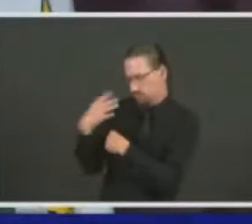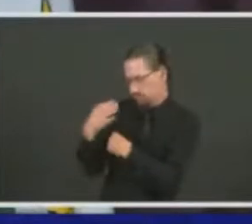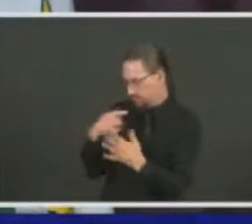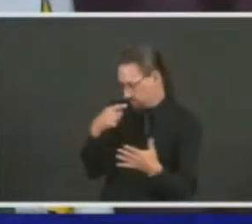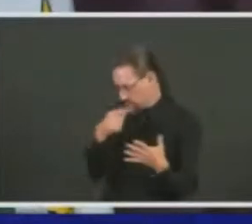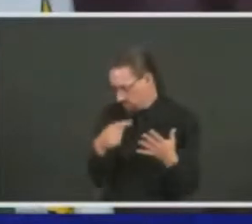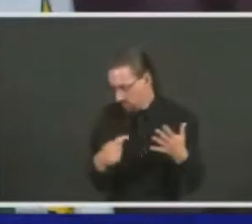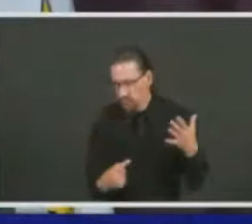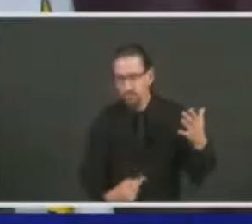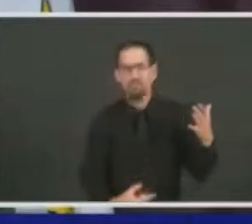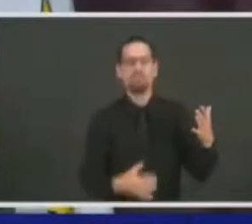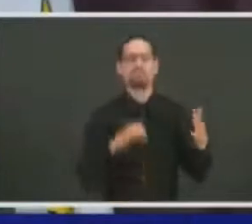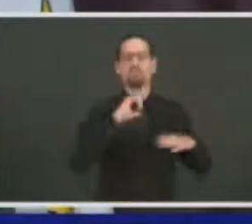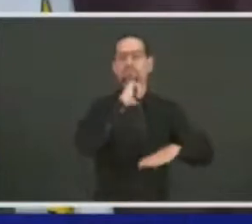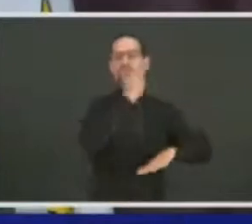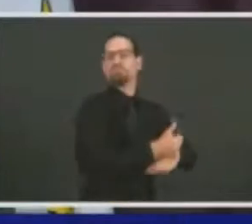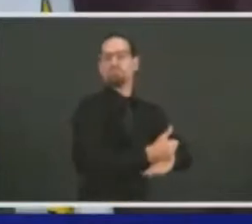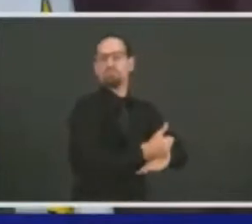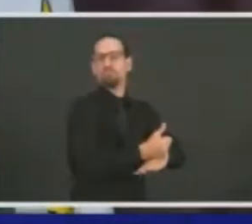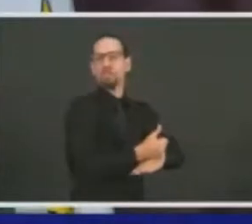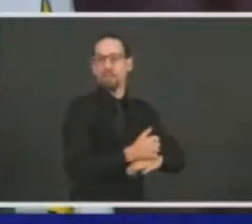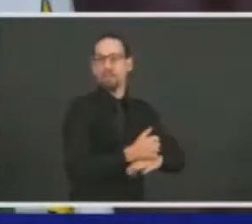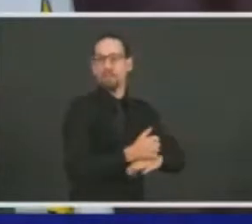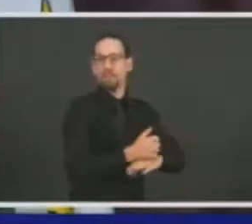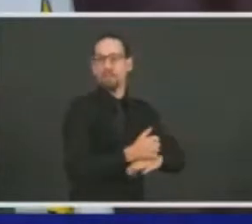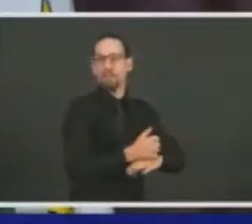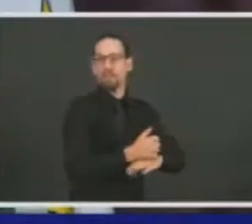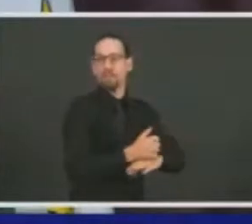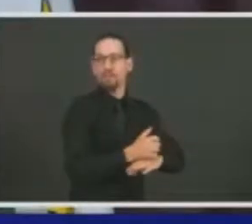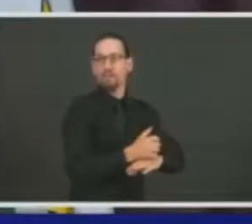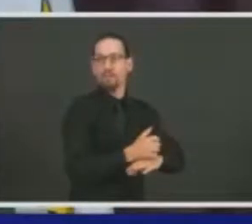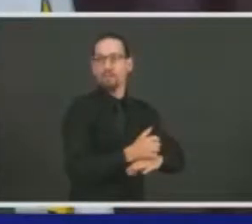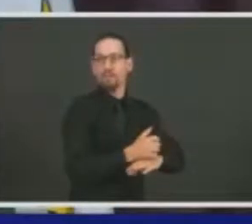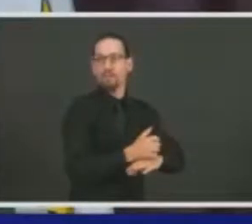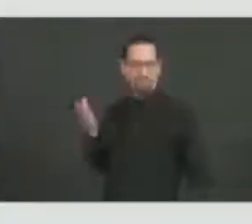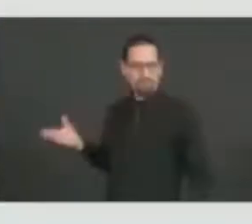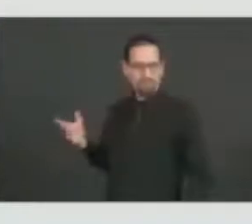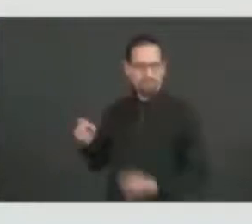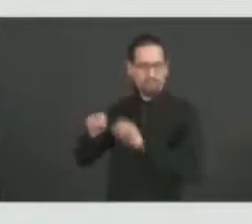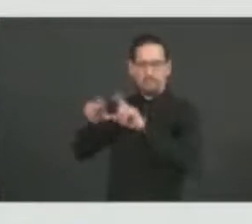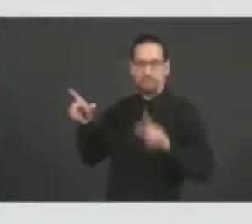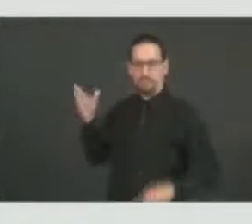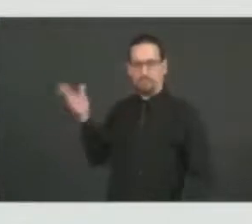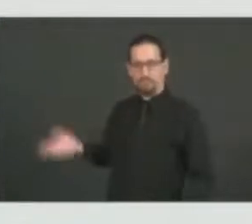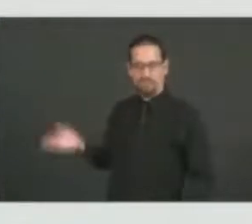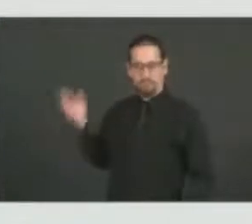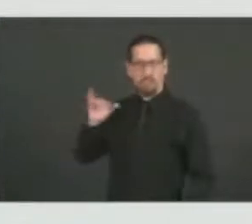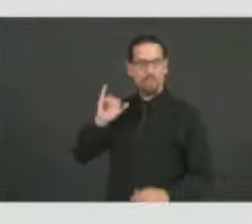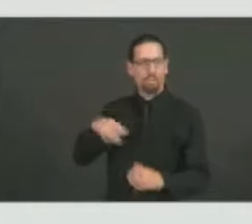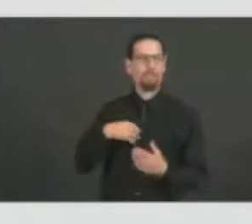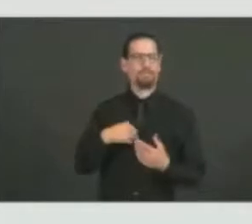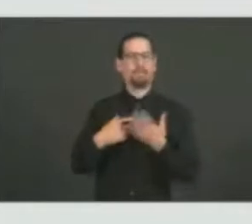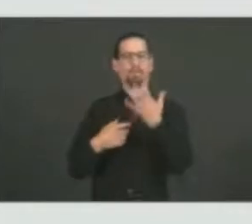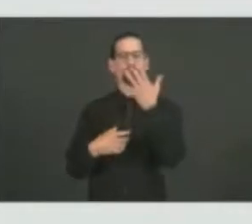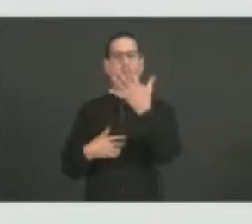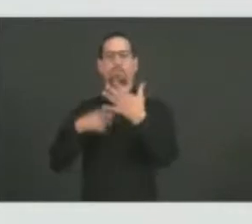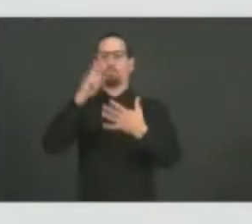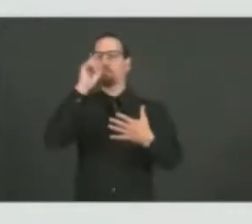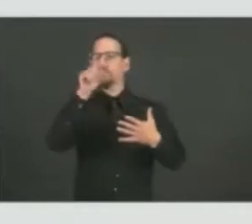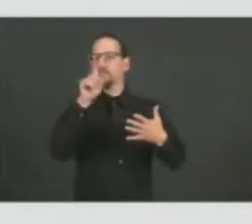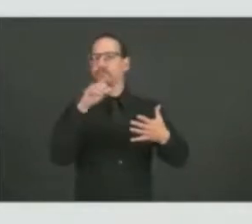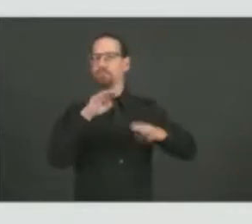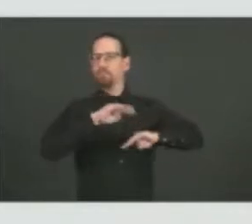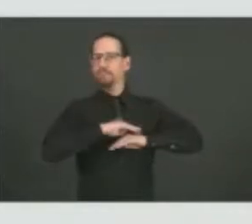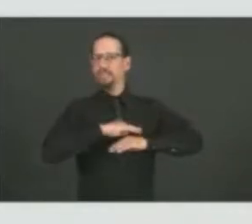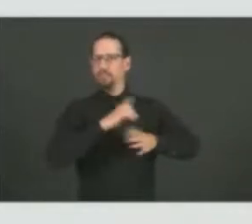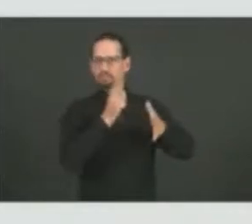So I would like you to please put up a slide now. I'm going to go through those metrics. The slide